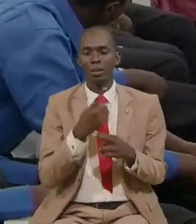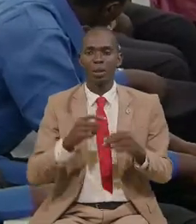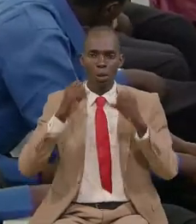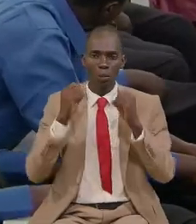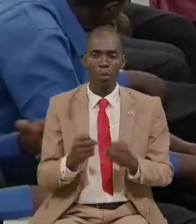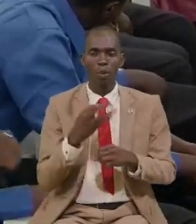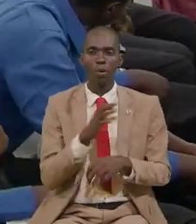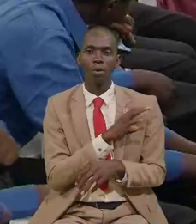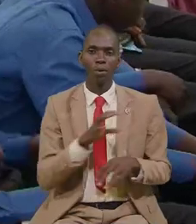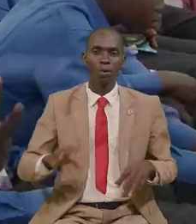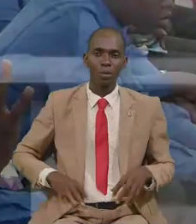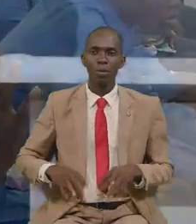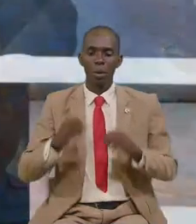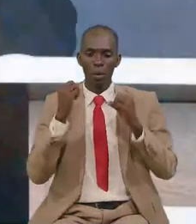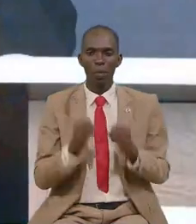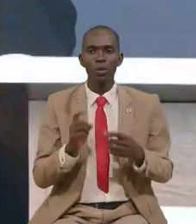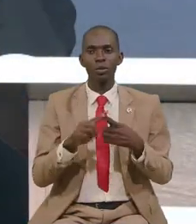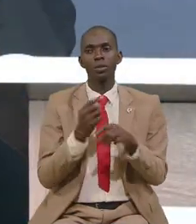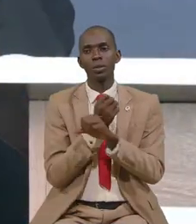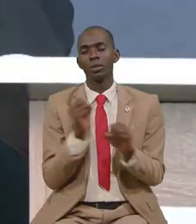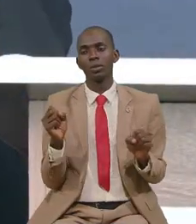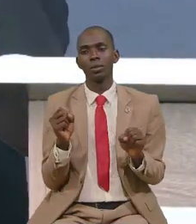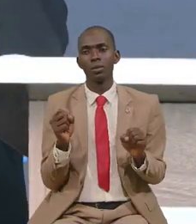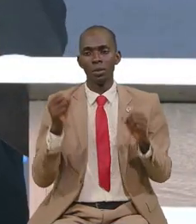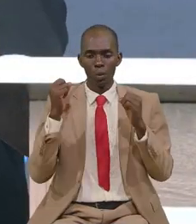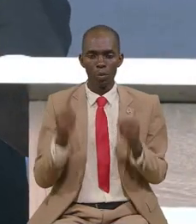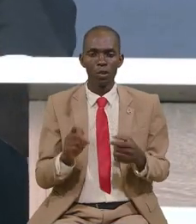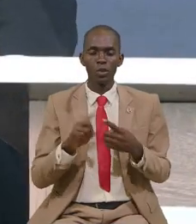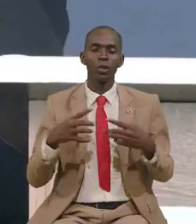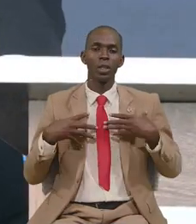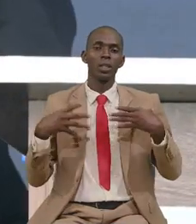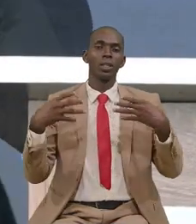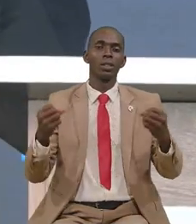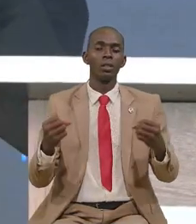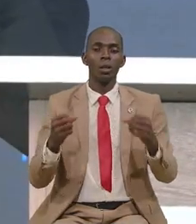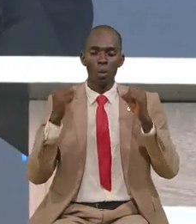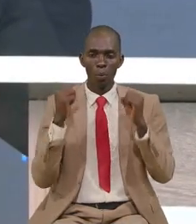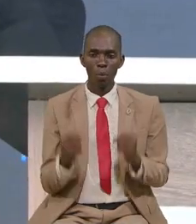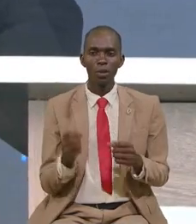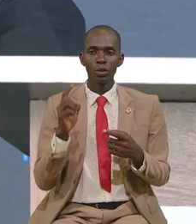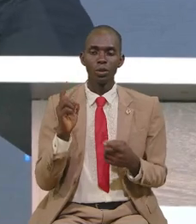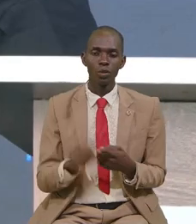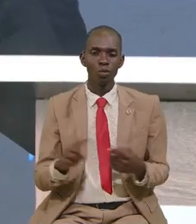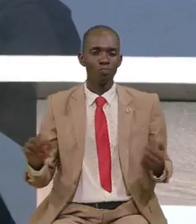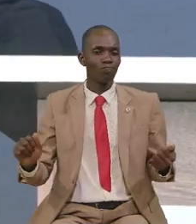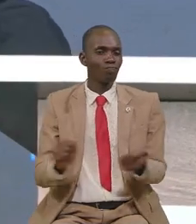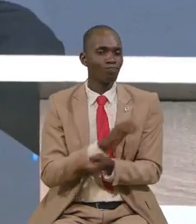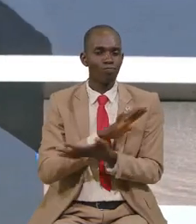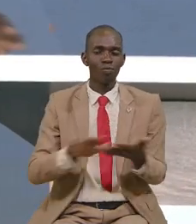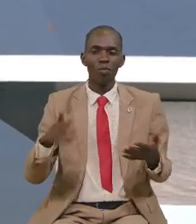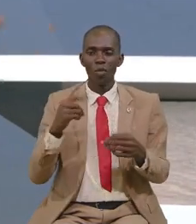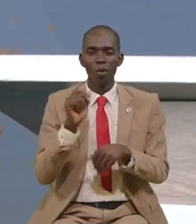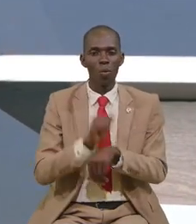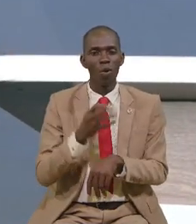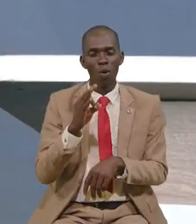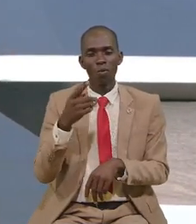Christ, power to save, power to heal, power to destroy the works of the